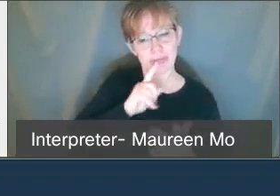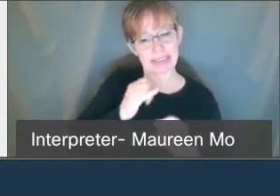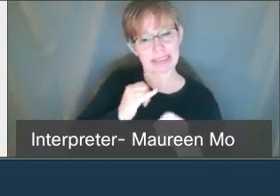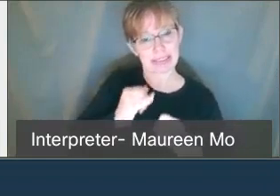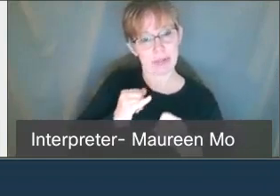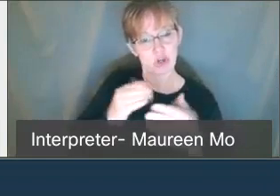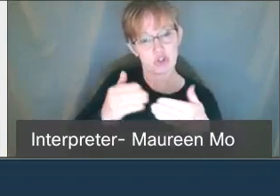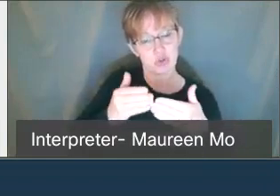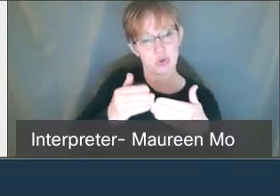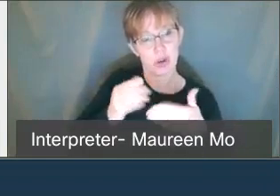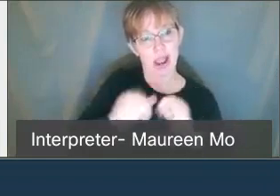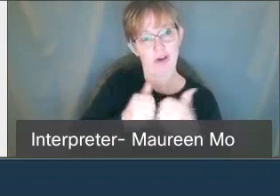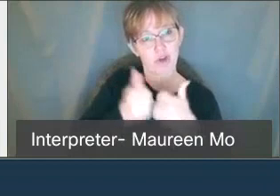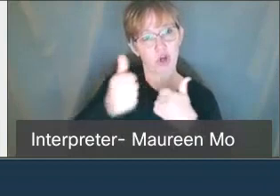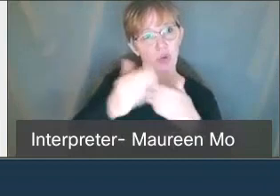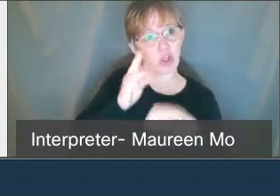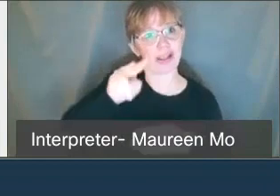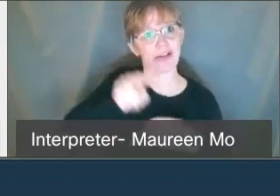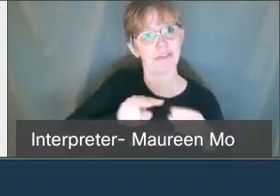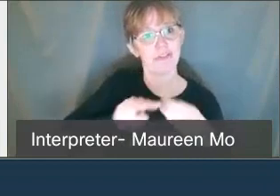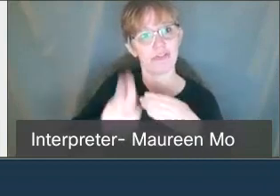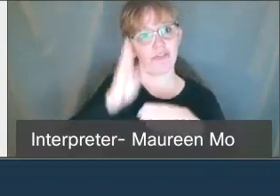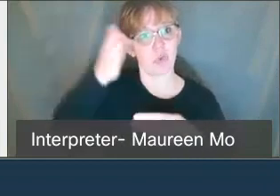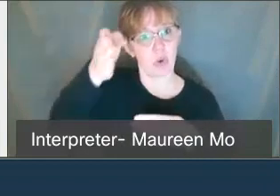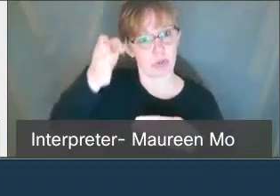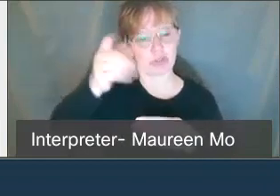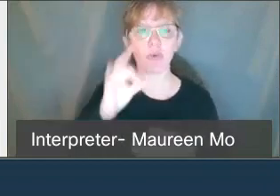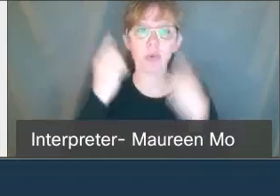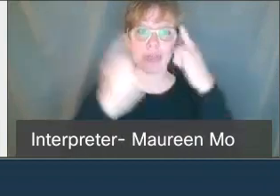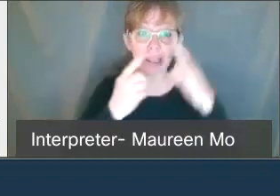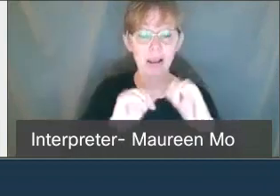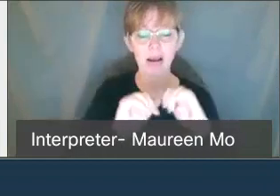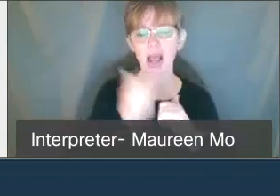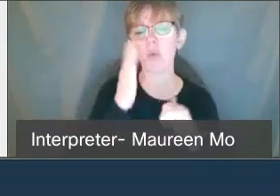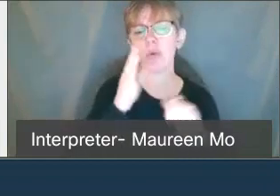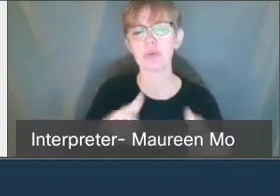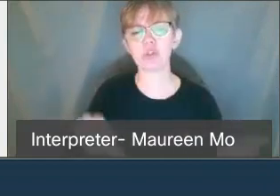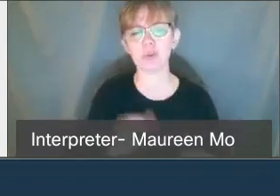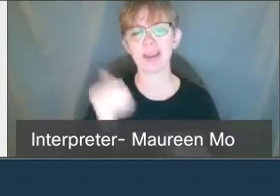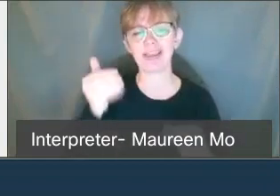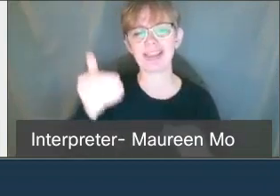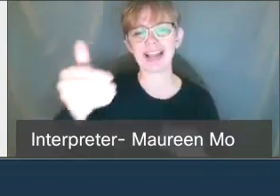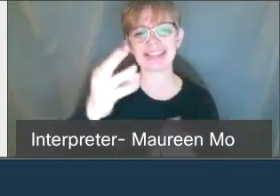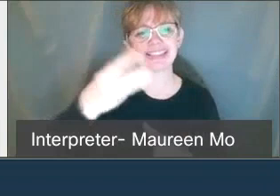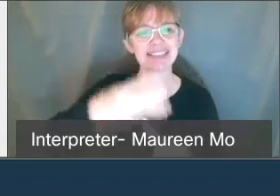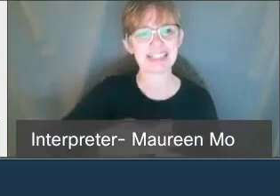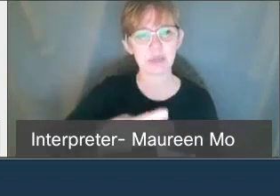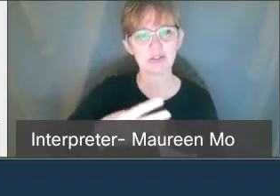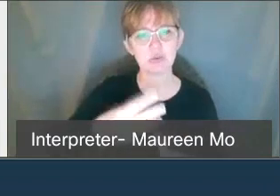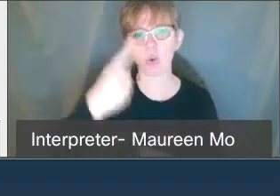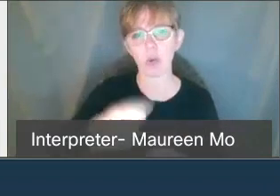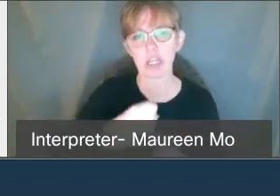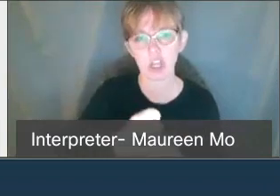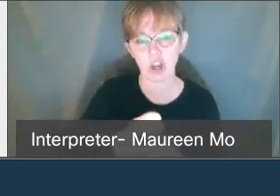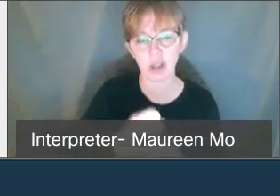forward period. So if we're thinking about how the person is going to be doing in the next few months, the next 6 months, the next year, we'd probably want to